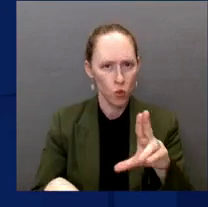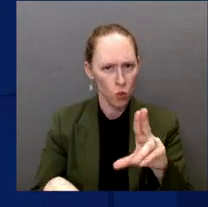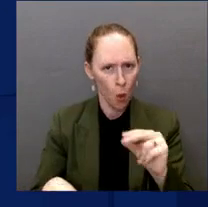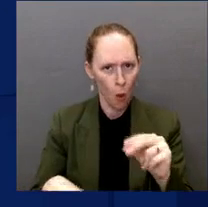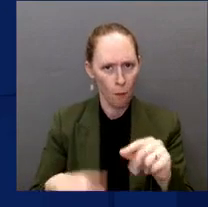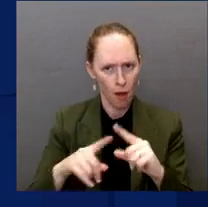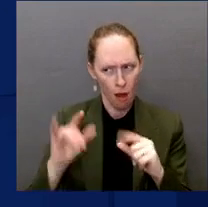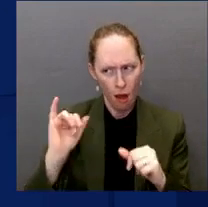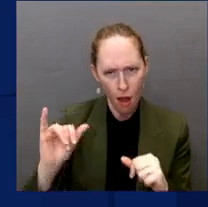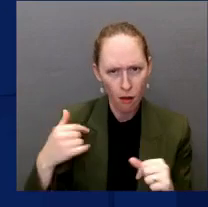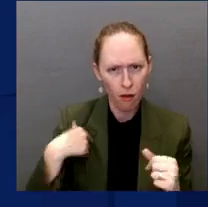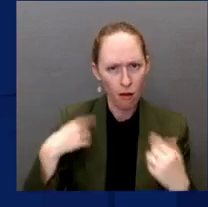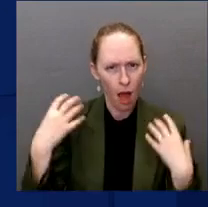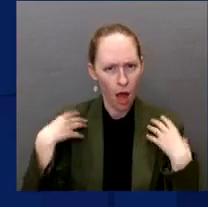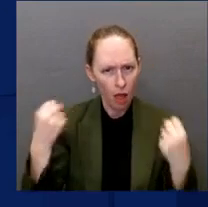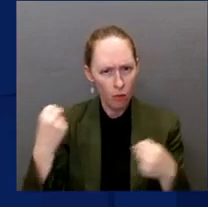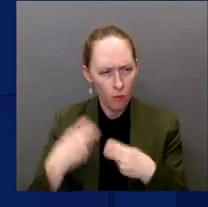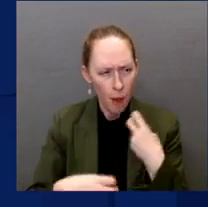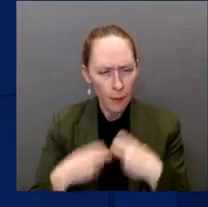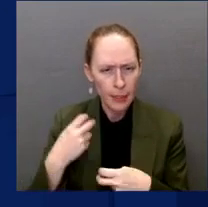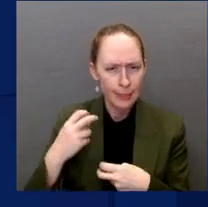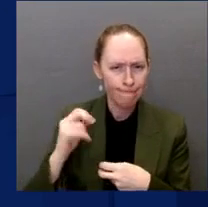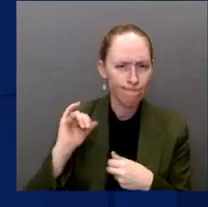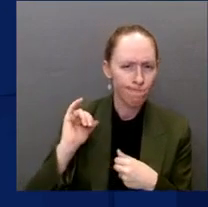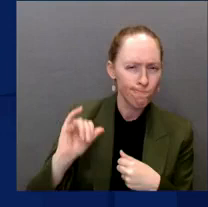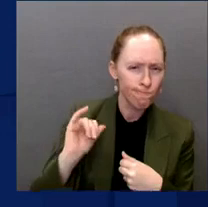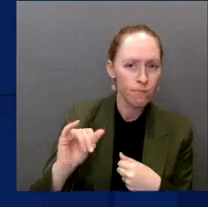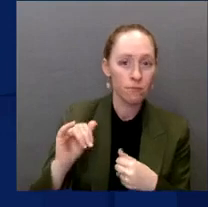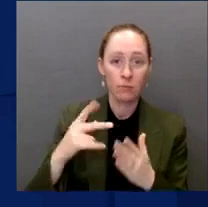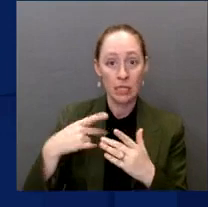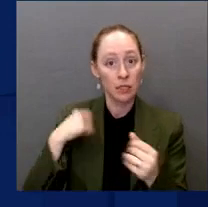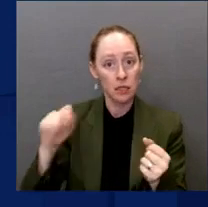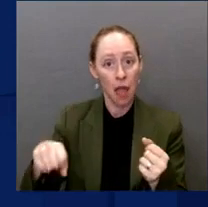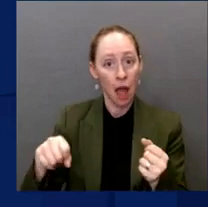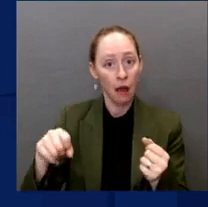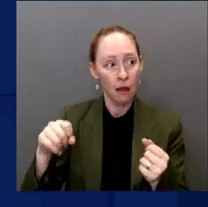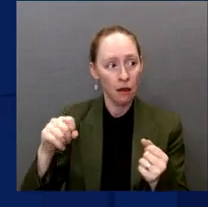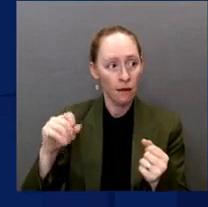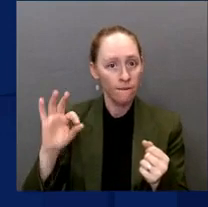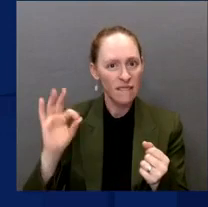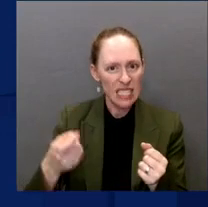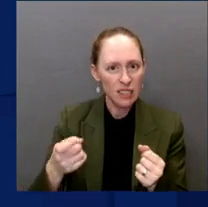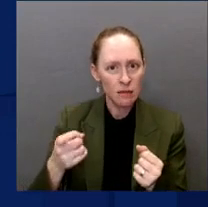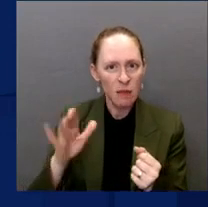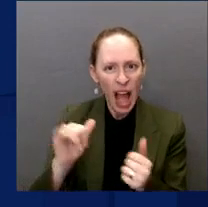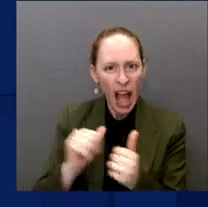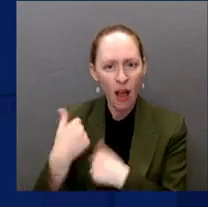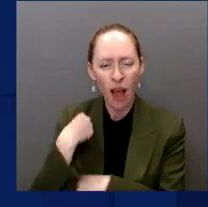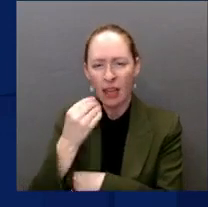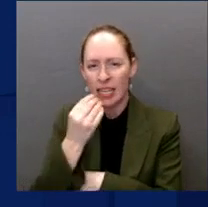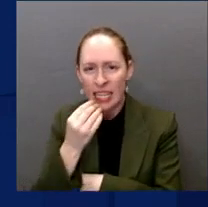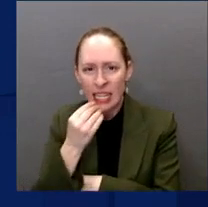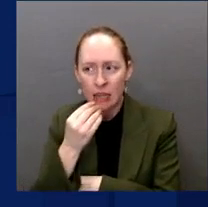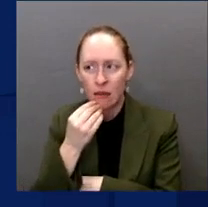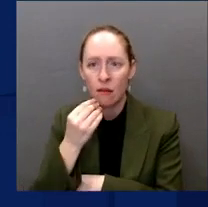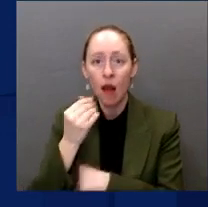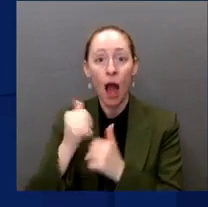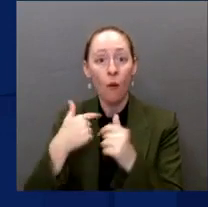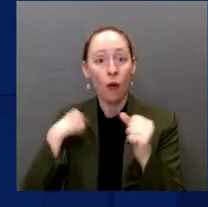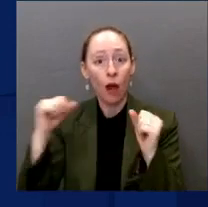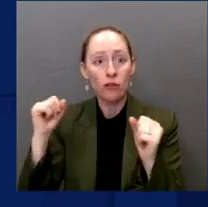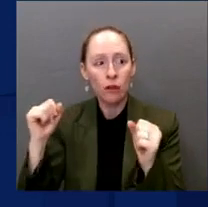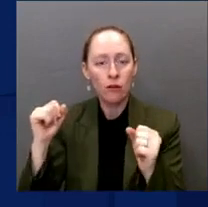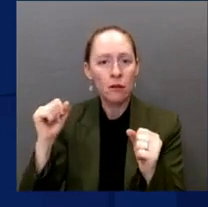that word and educate people on what's at stake, the more we're going to see change. But we have to be ready as a government, as a people,